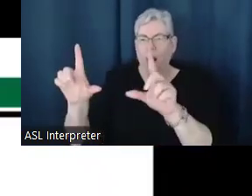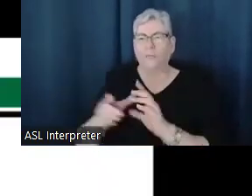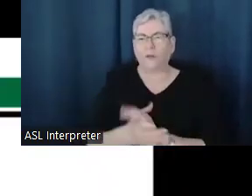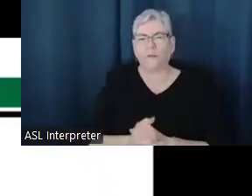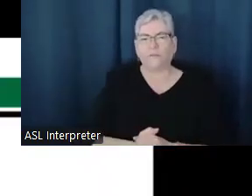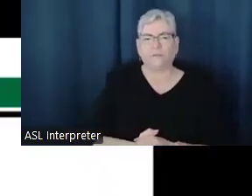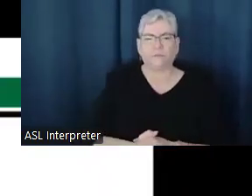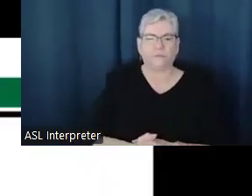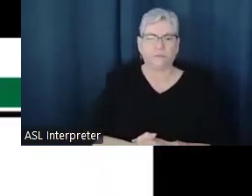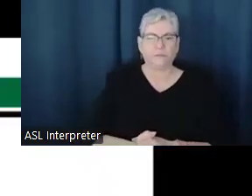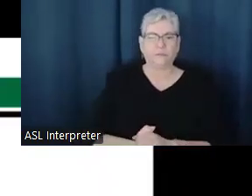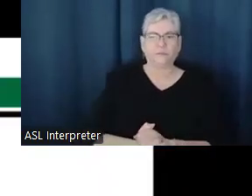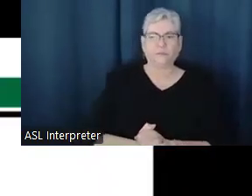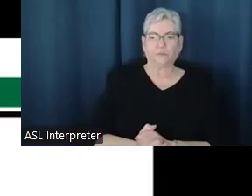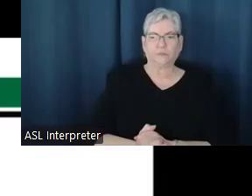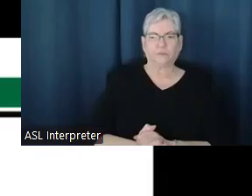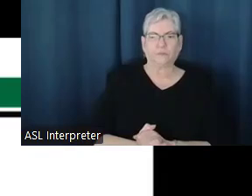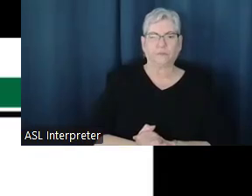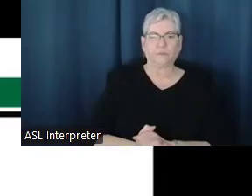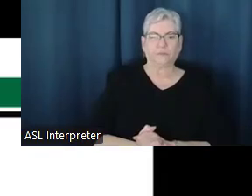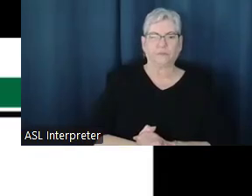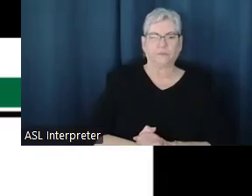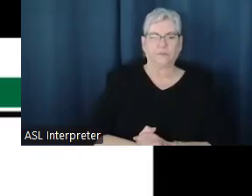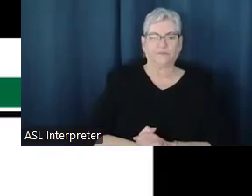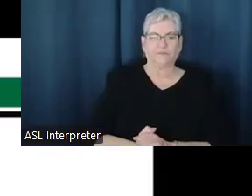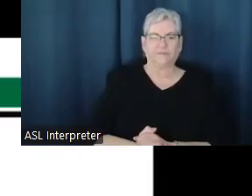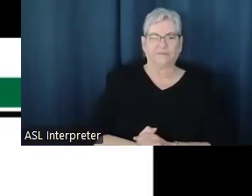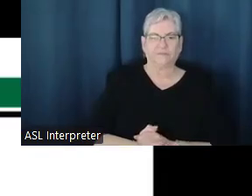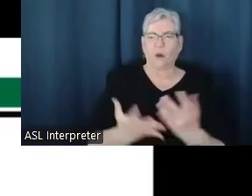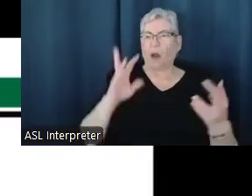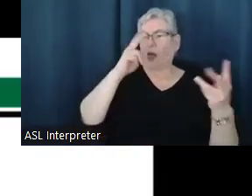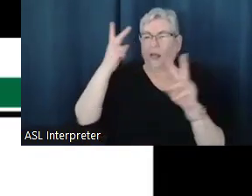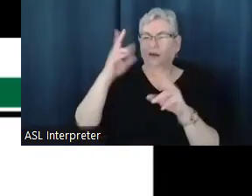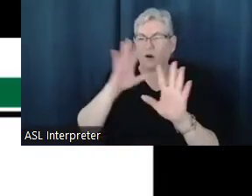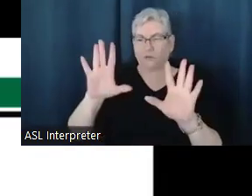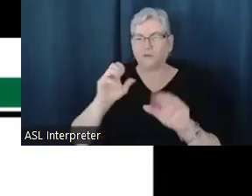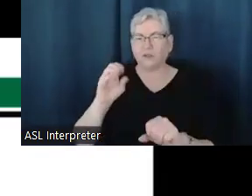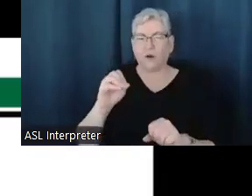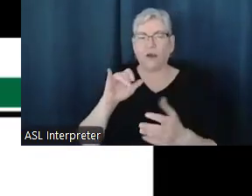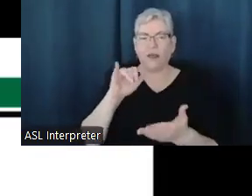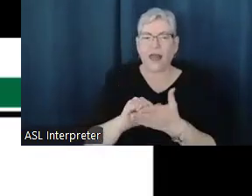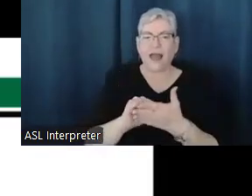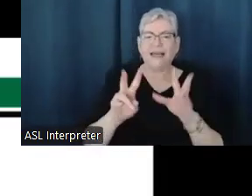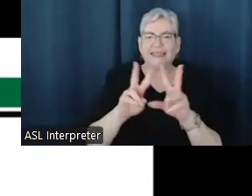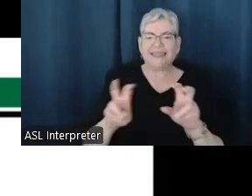consistently get acronyms wrong sometimes too. So it is the assessment of youth and young